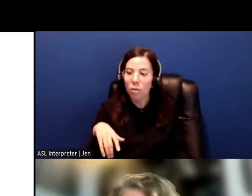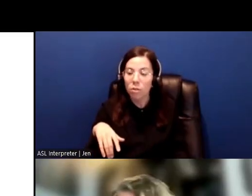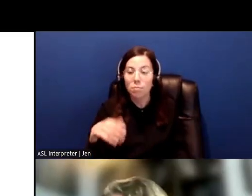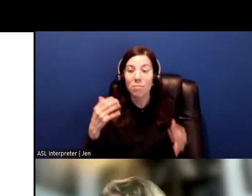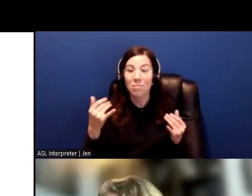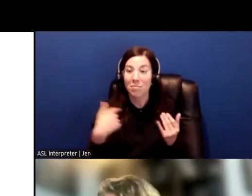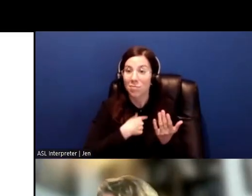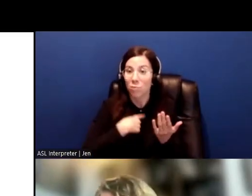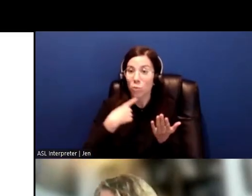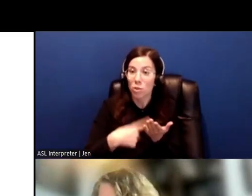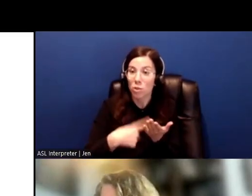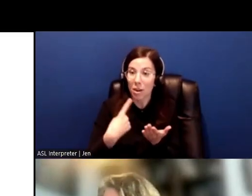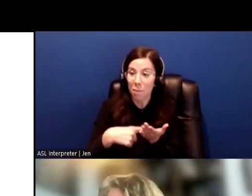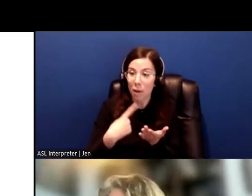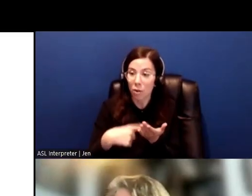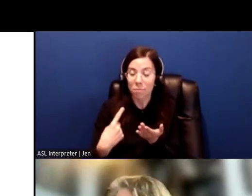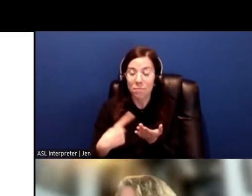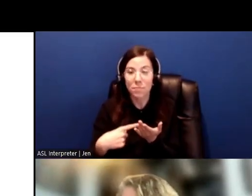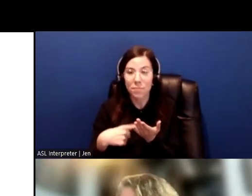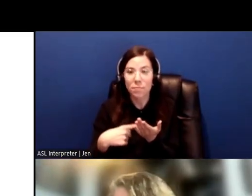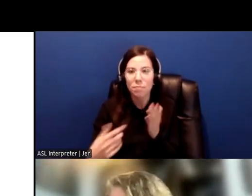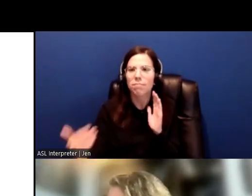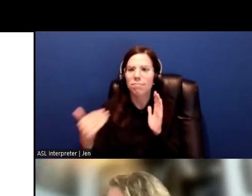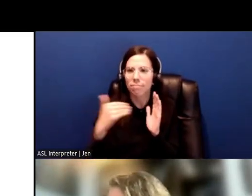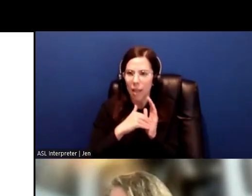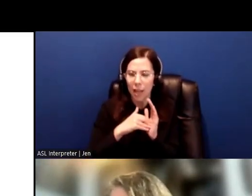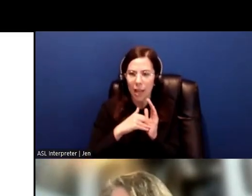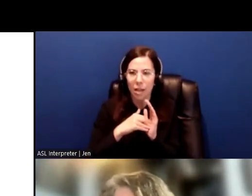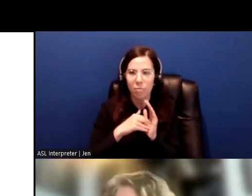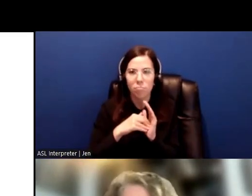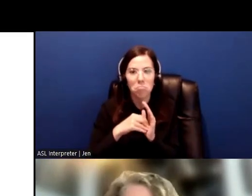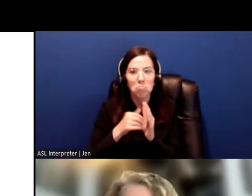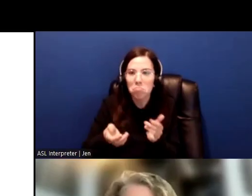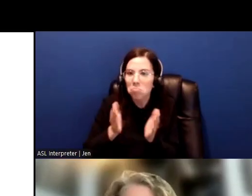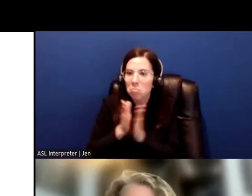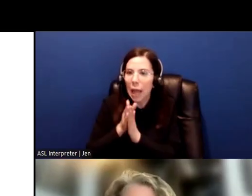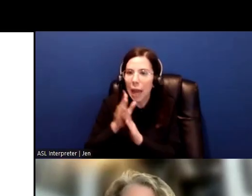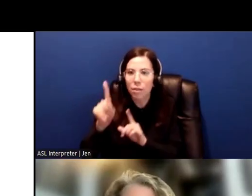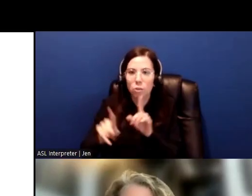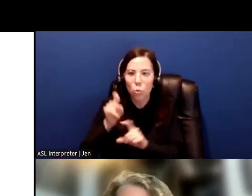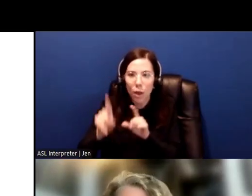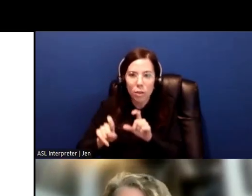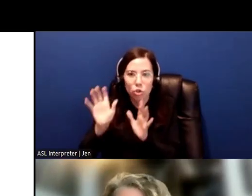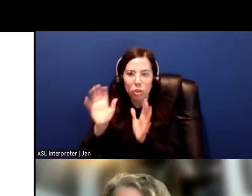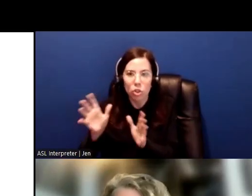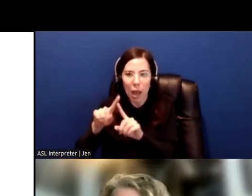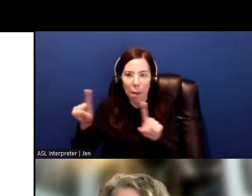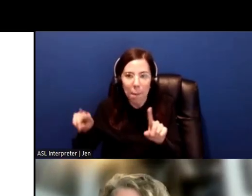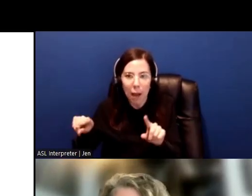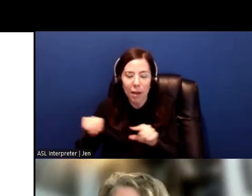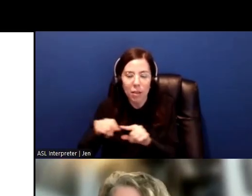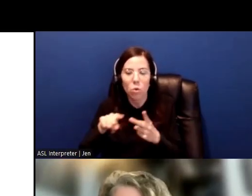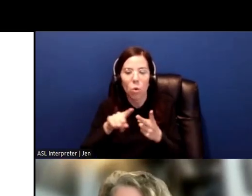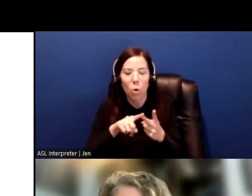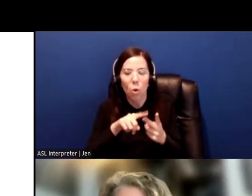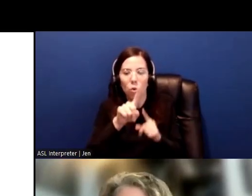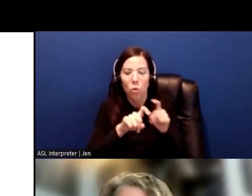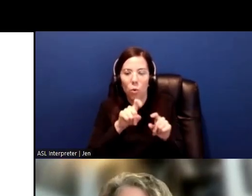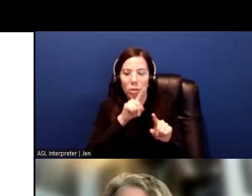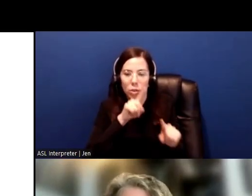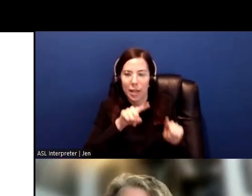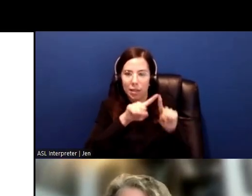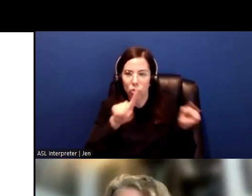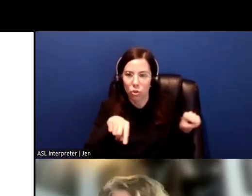this again, feel free to put questions in the chat or in the Q&A, but I'm just going to